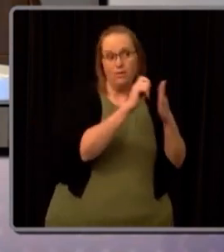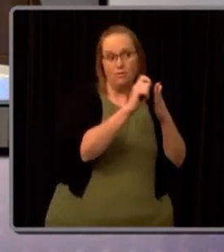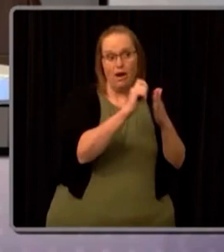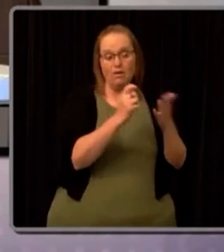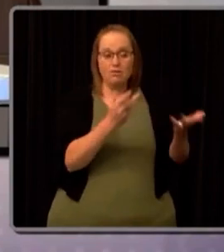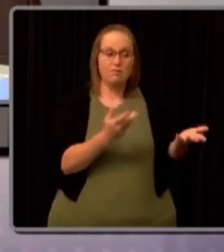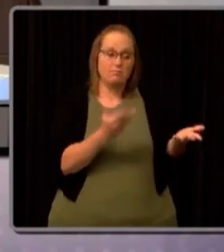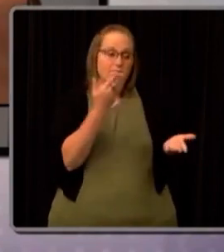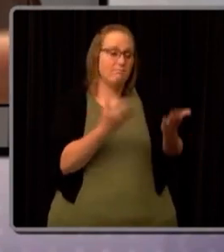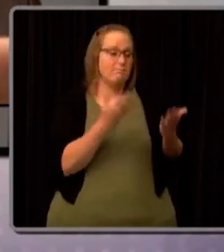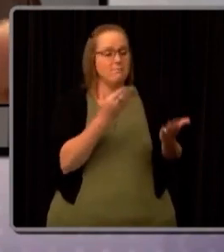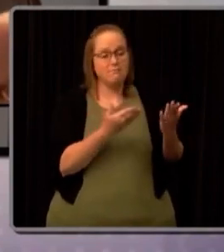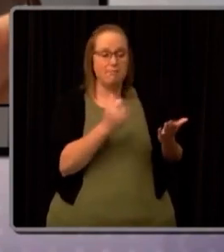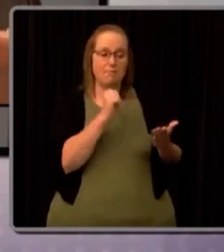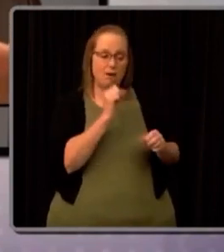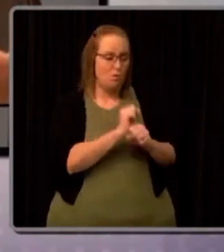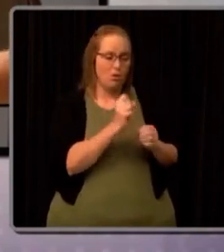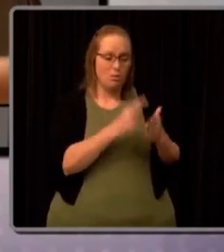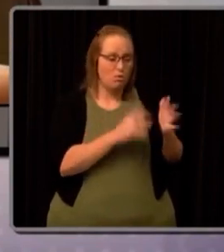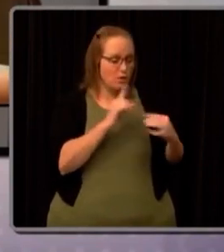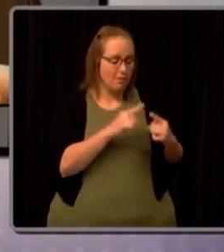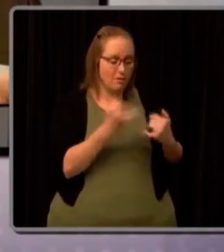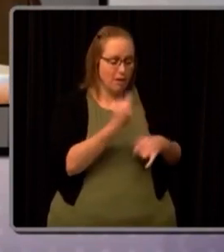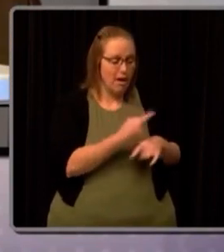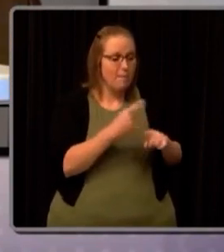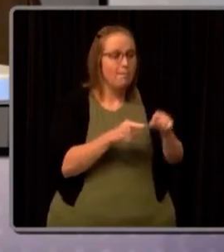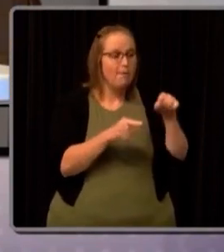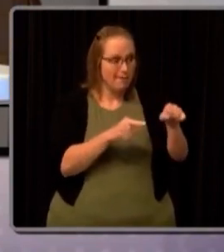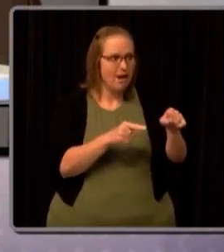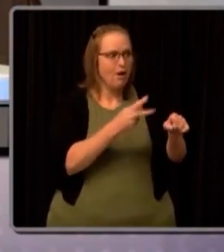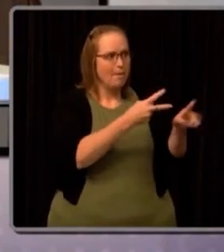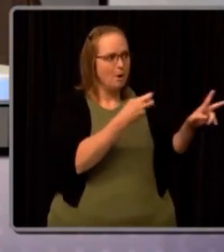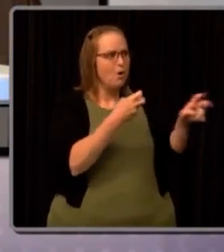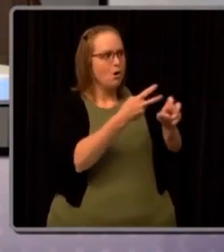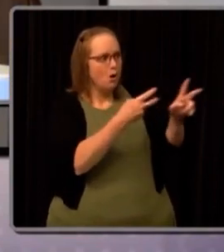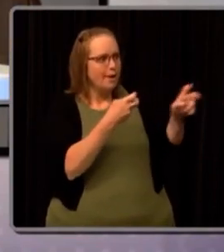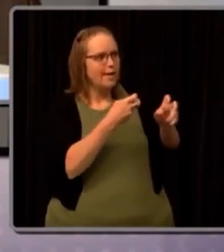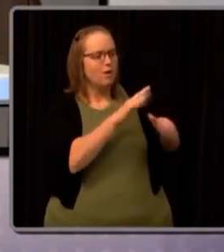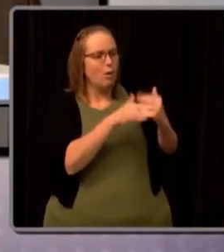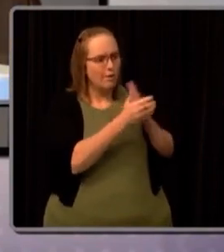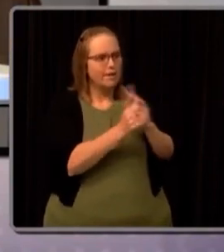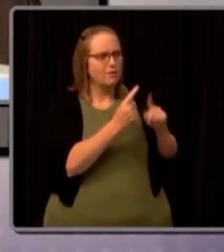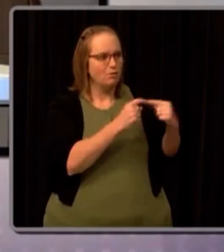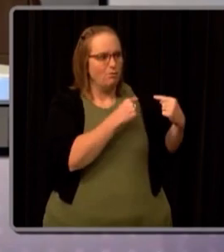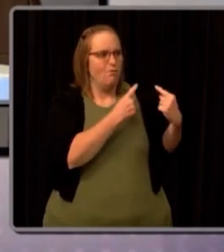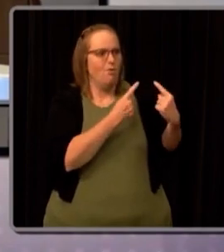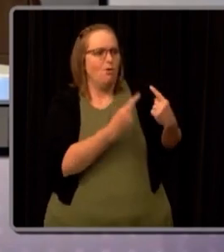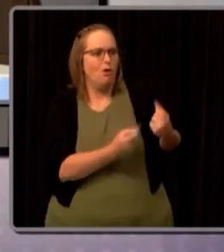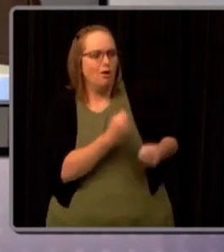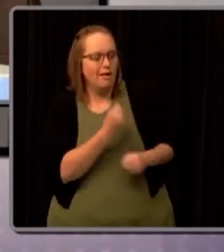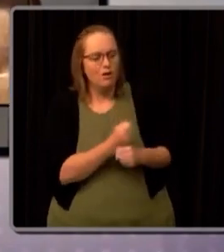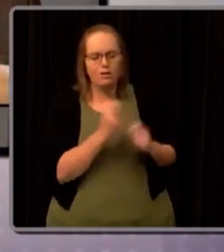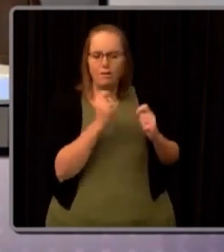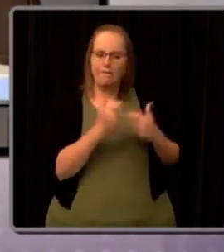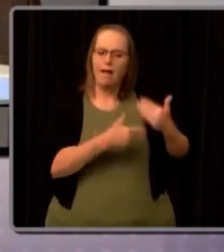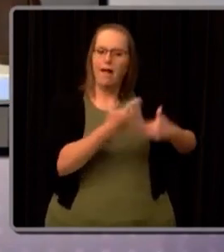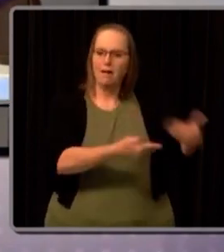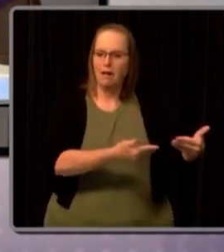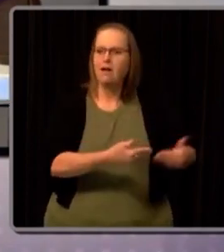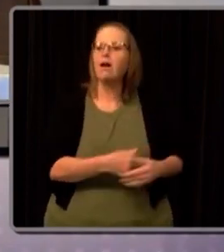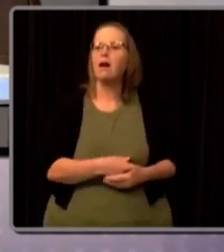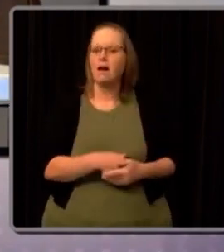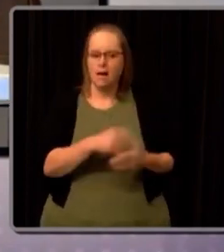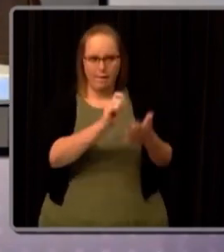not even just be working on what we talked about today, but they're pulling in all the skills I've taught them all year, and they are just flying along. And